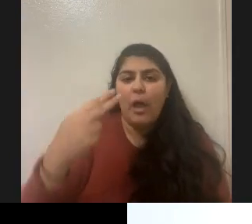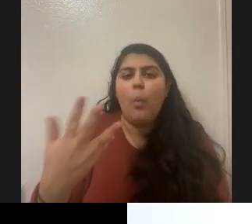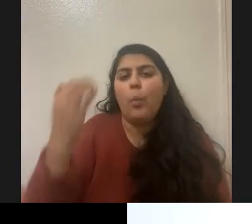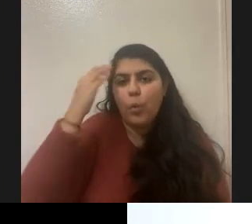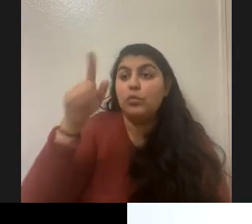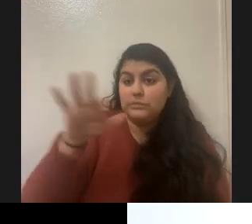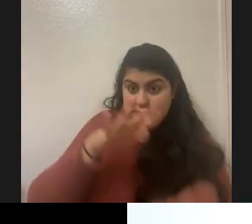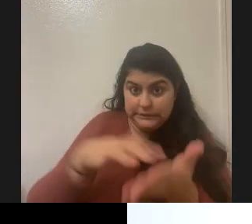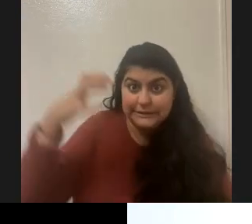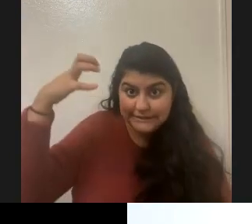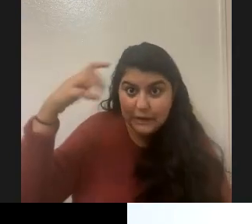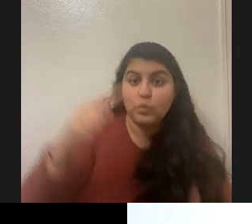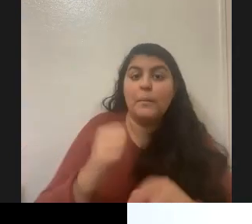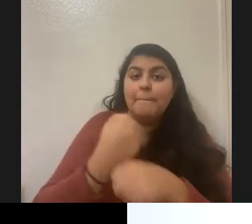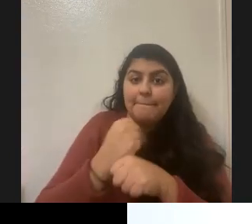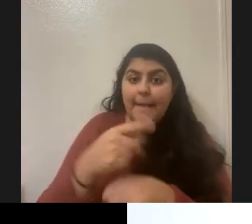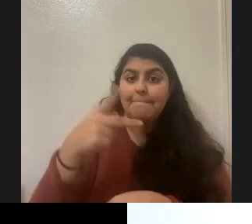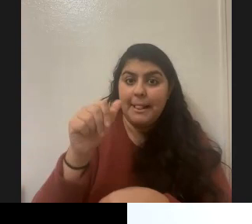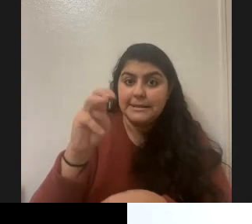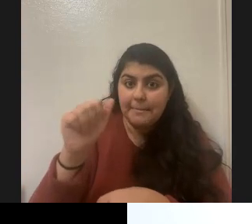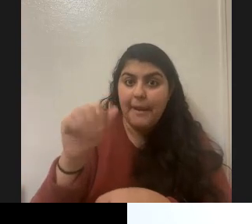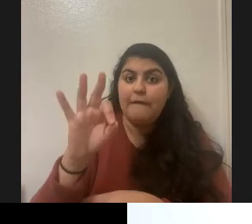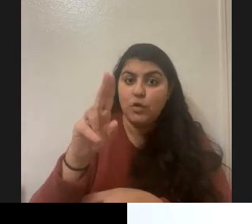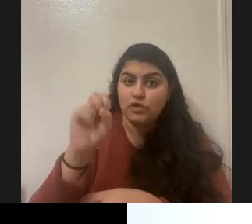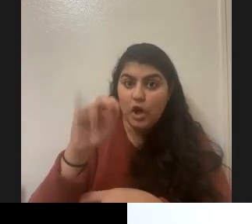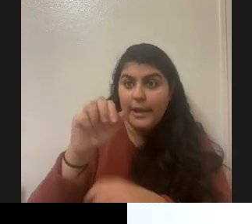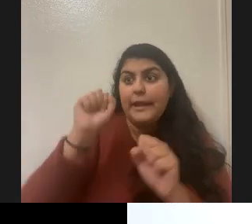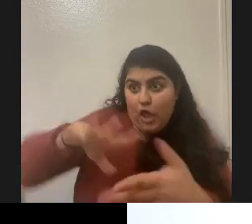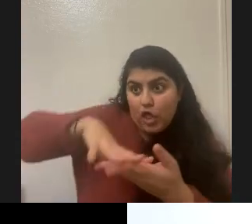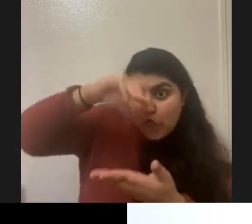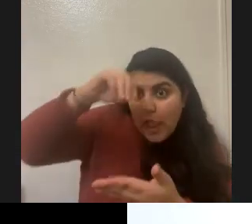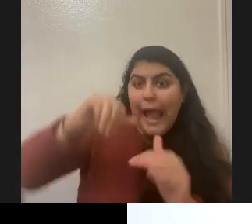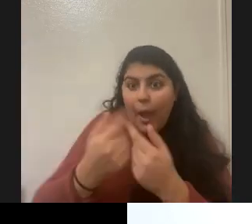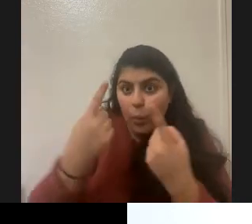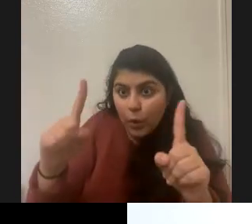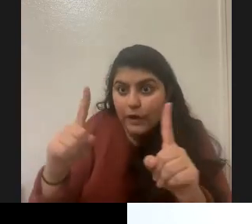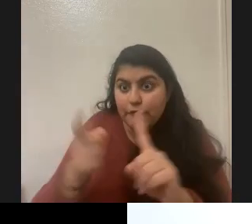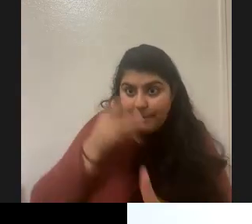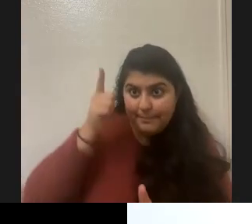sun to make plasma fusion? Can we like learn how it works over there?